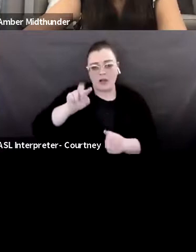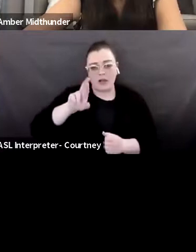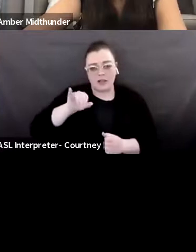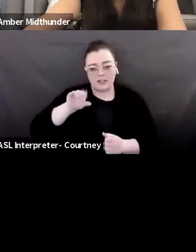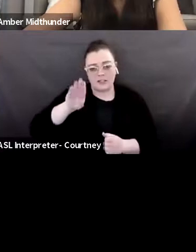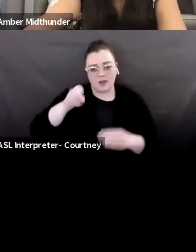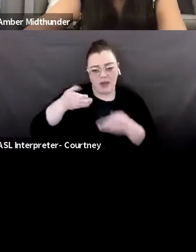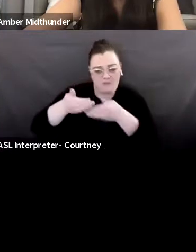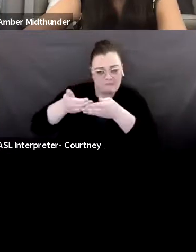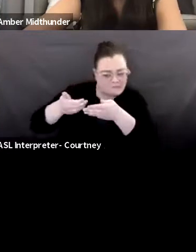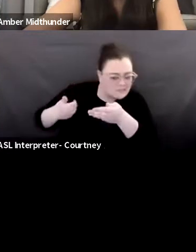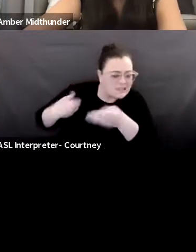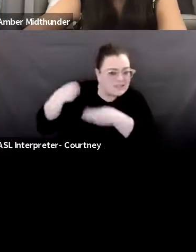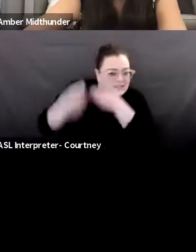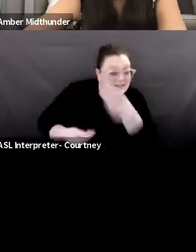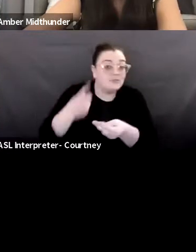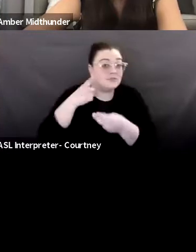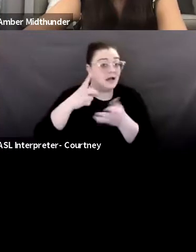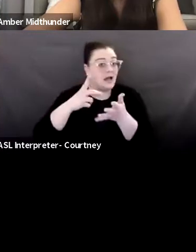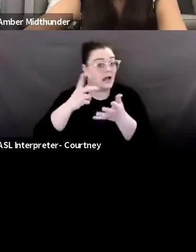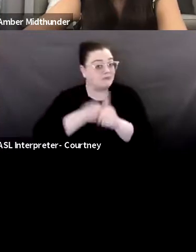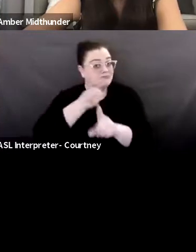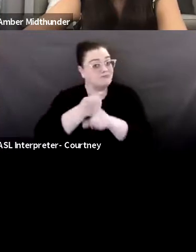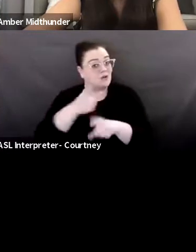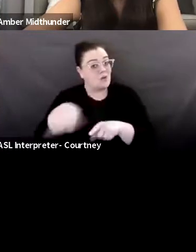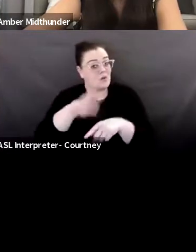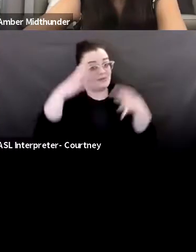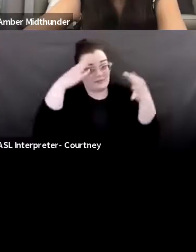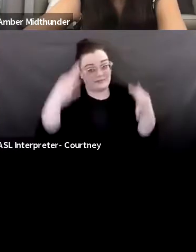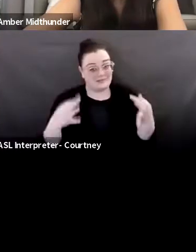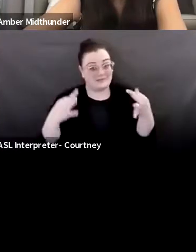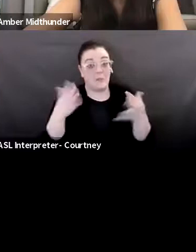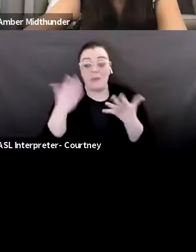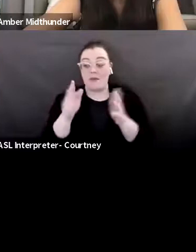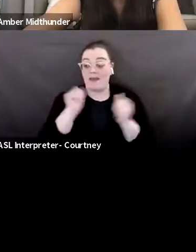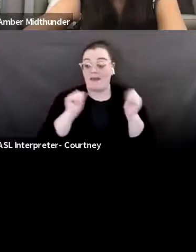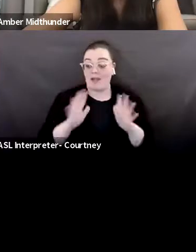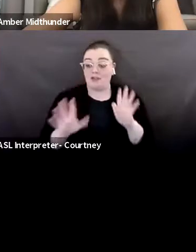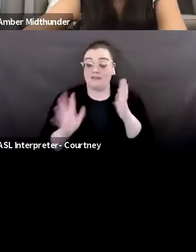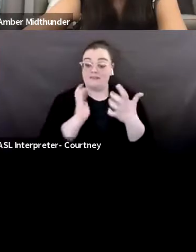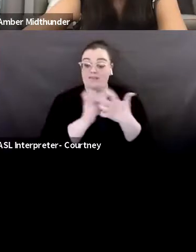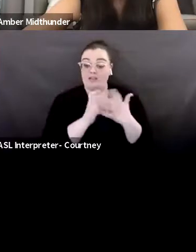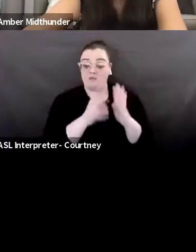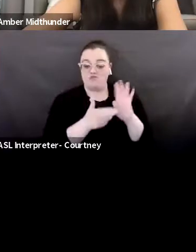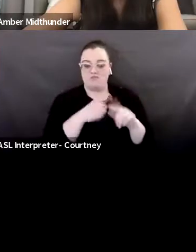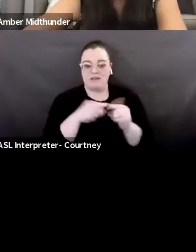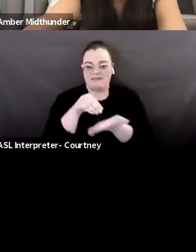sway your decision in regards to casting an actor who fits the role but doesn't have documented tribal association?